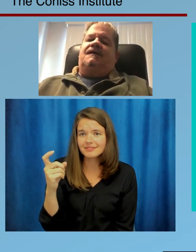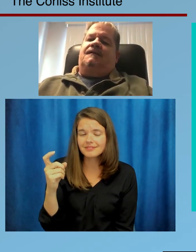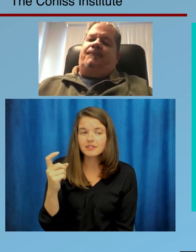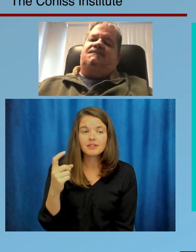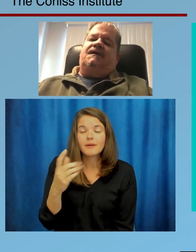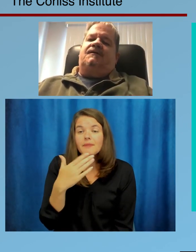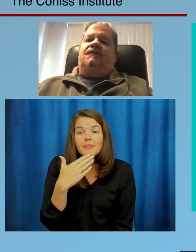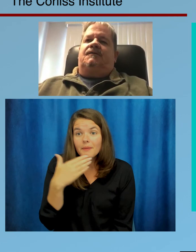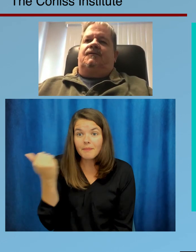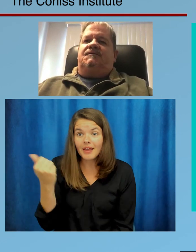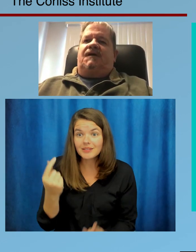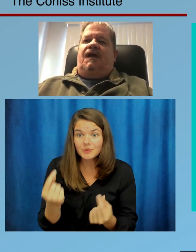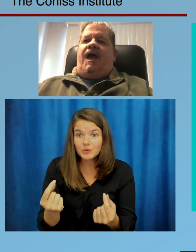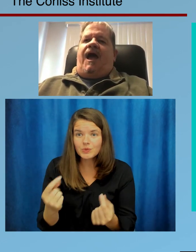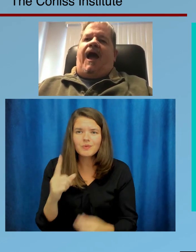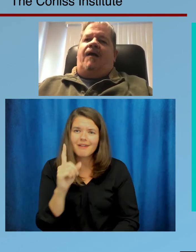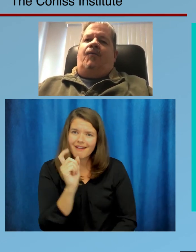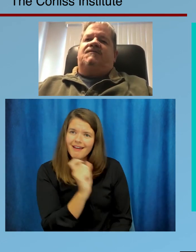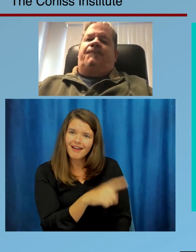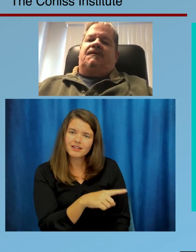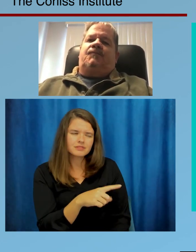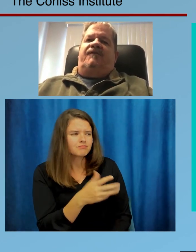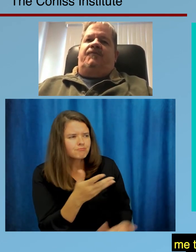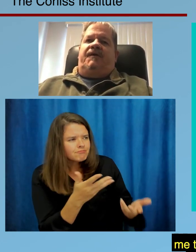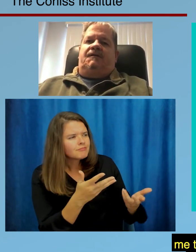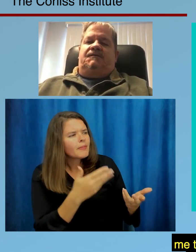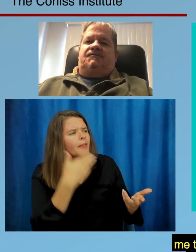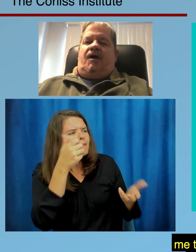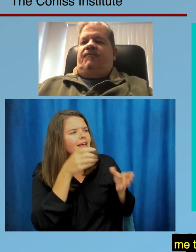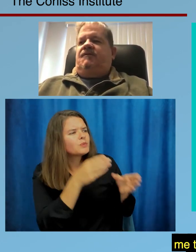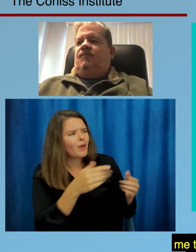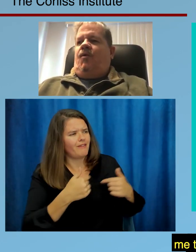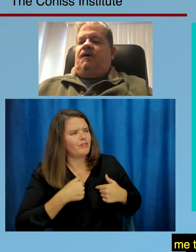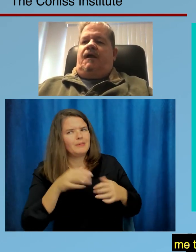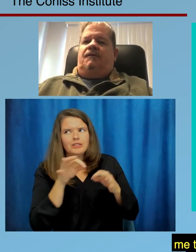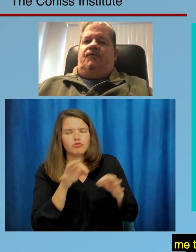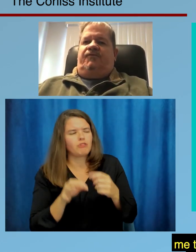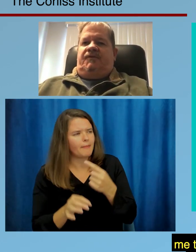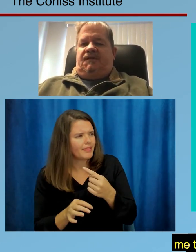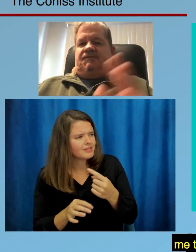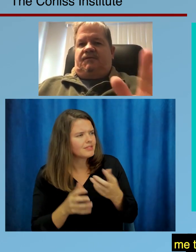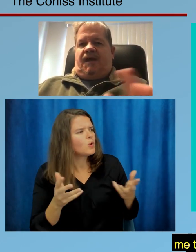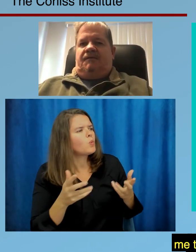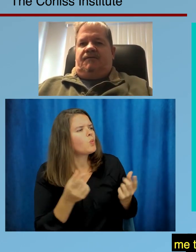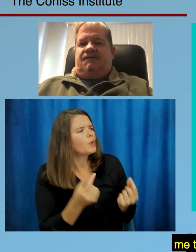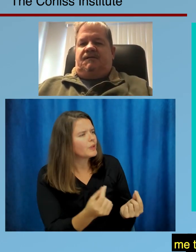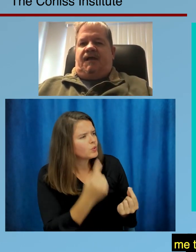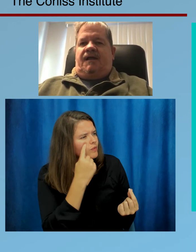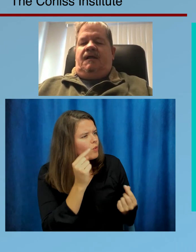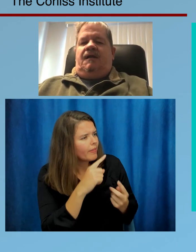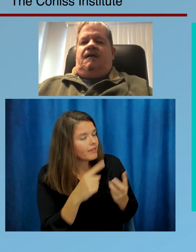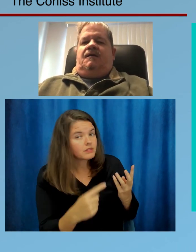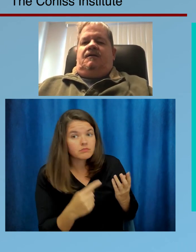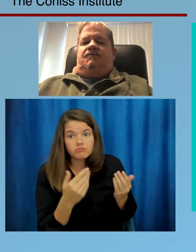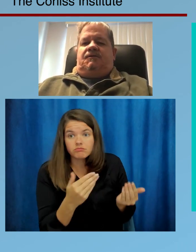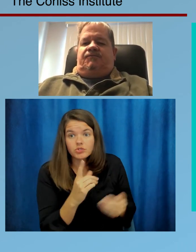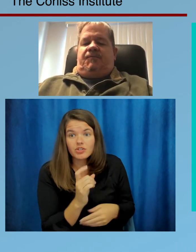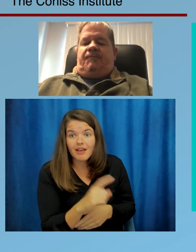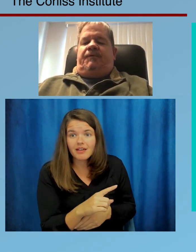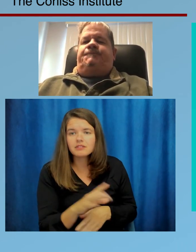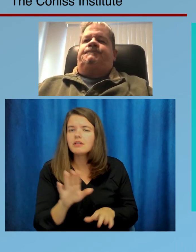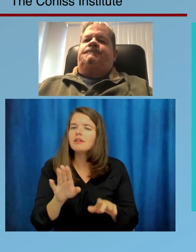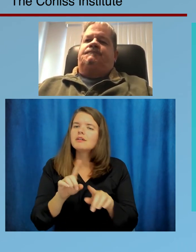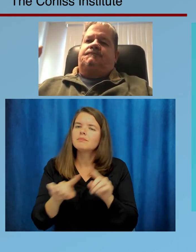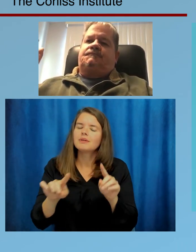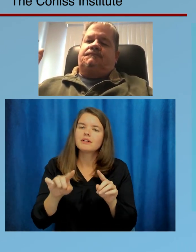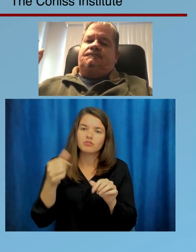like I said, the best thing you could do is say, what's the best way for me to describe this? Or what can I do for this or that or this or that? Just